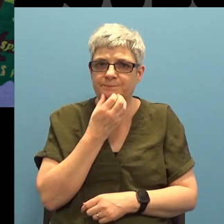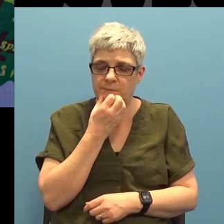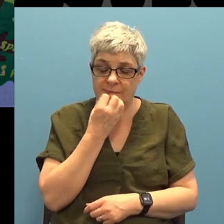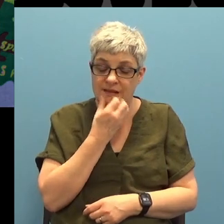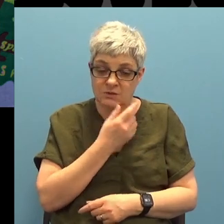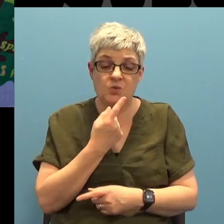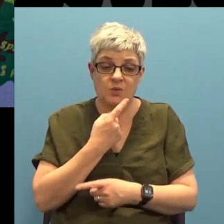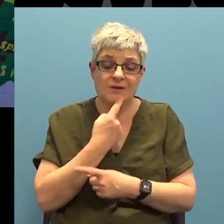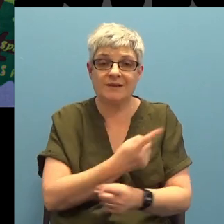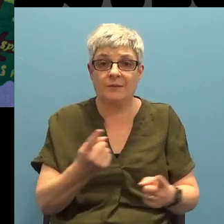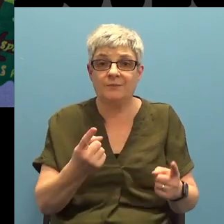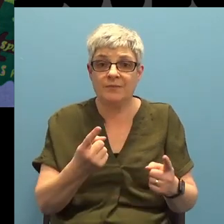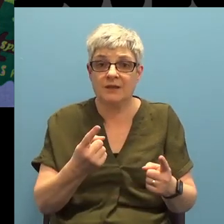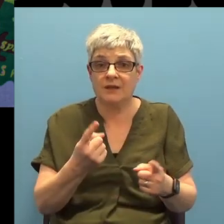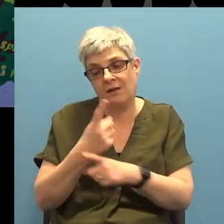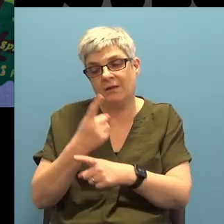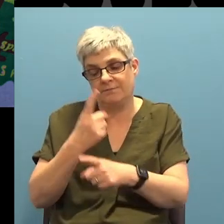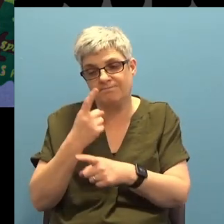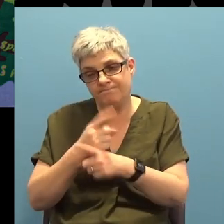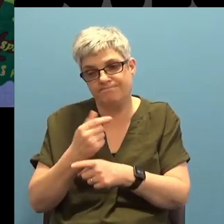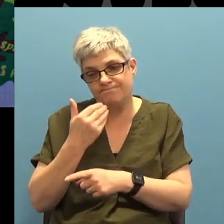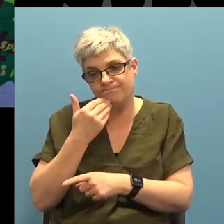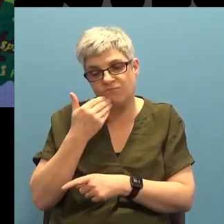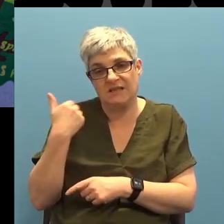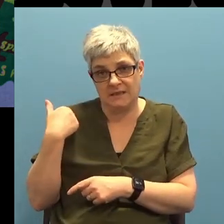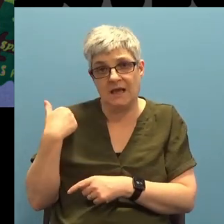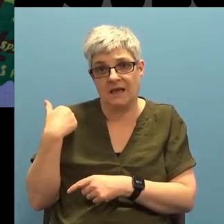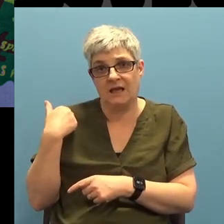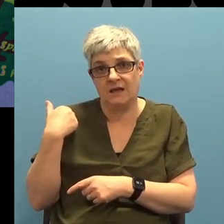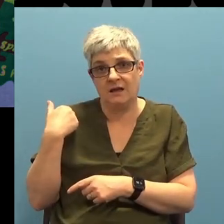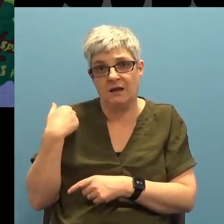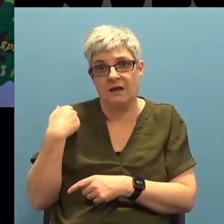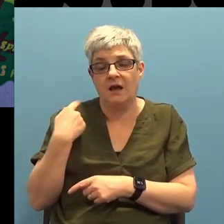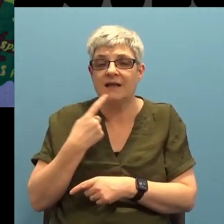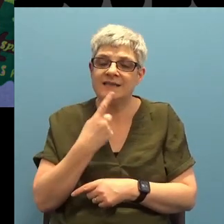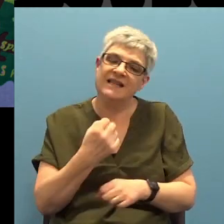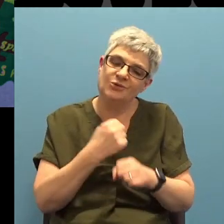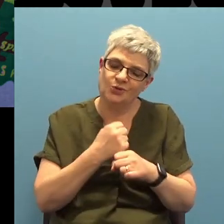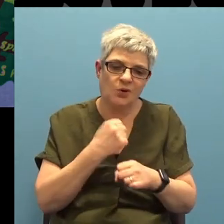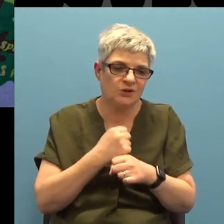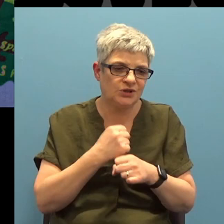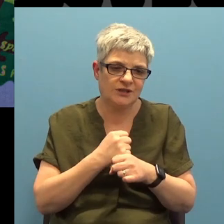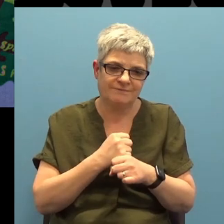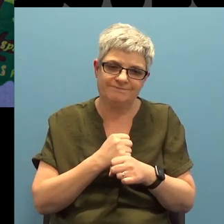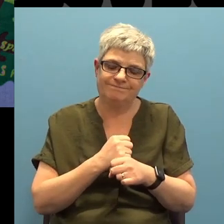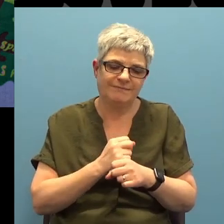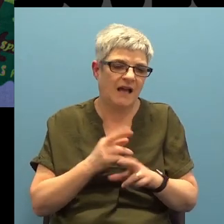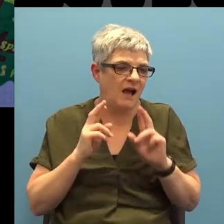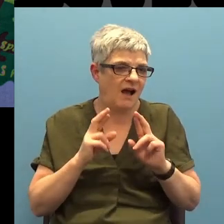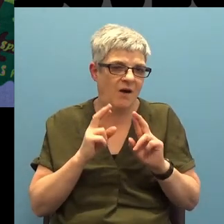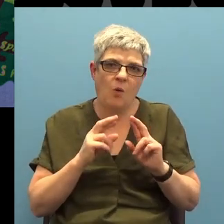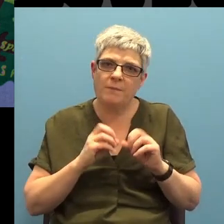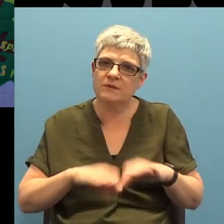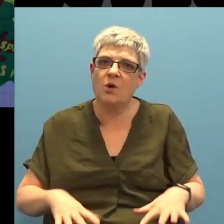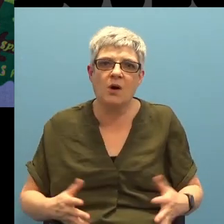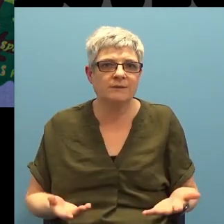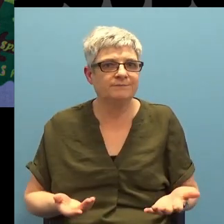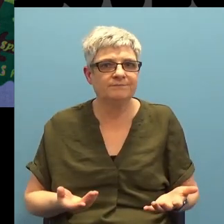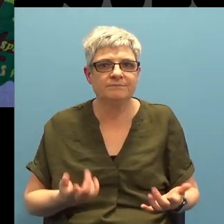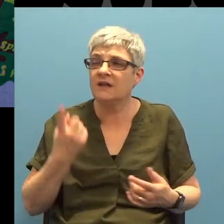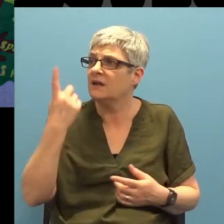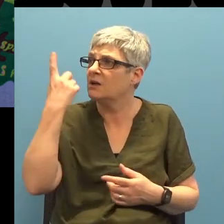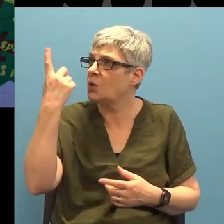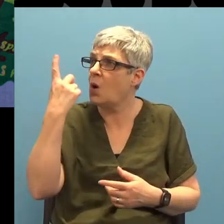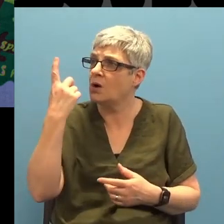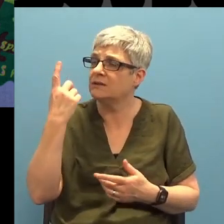But let me tell you, I had a chat with him a few months ago, and he says to me, George, I don't have any more hope left. God is now